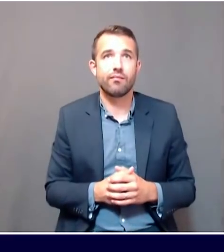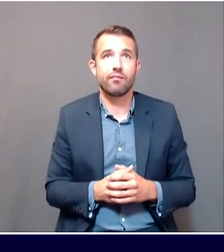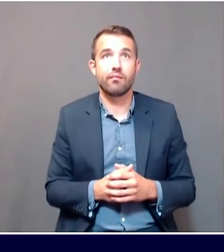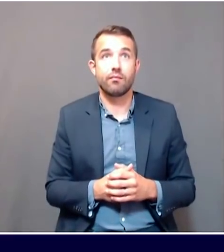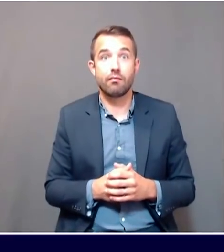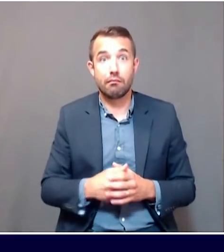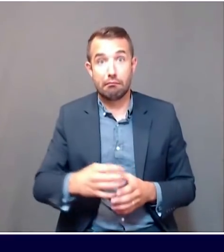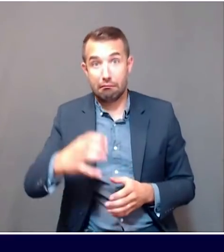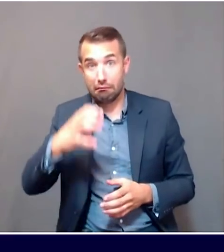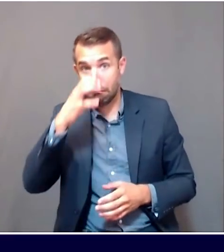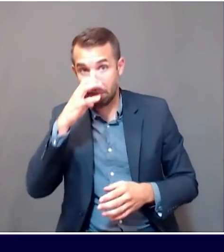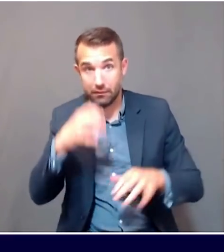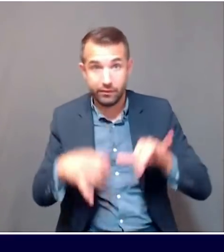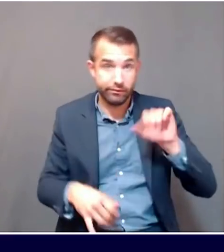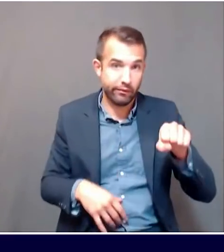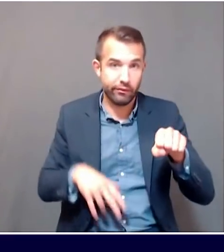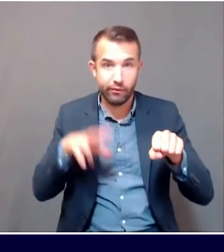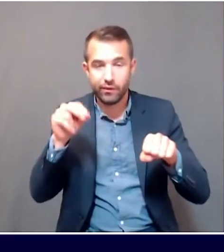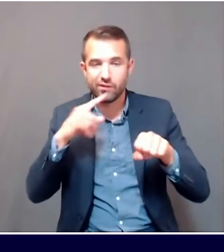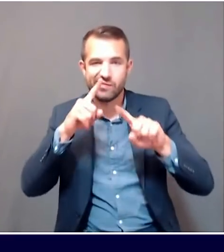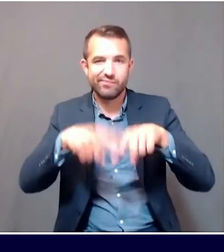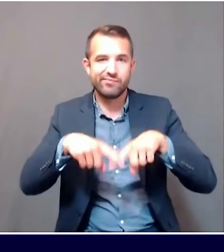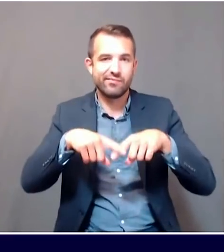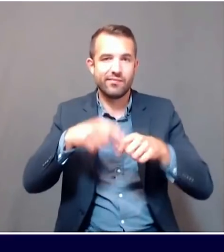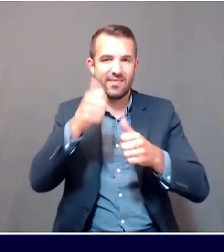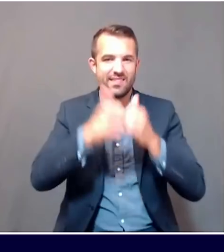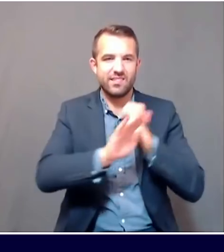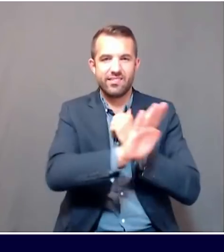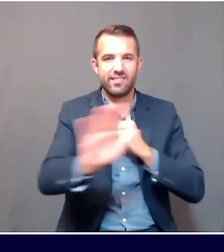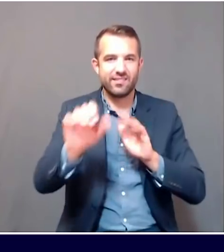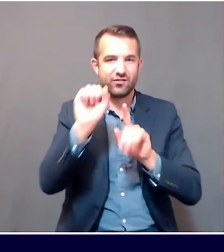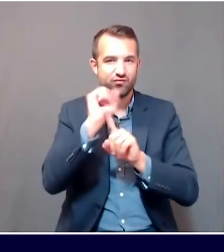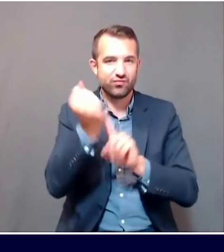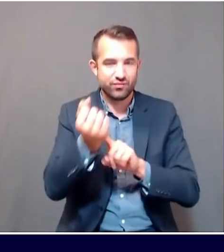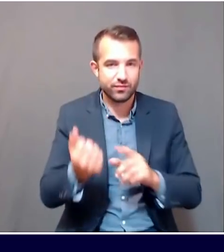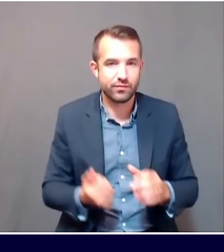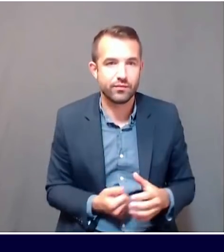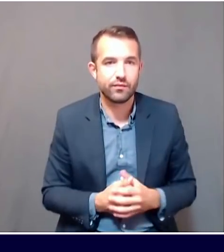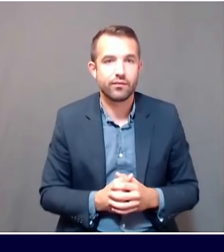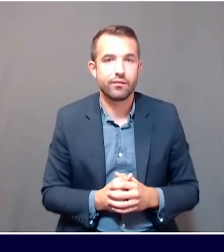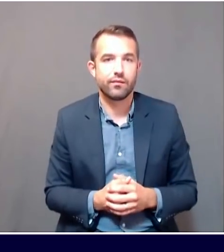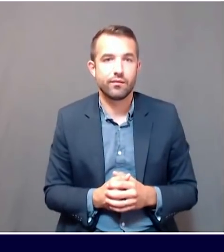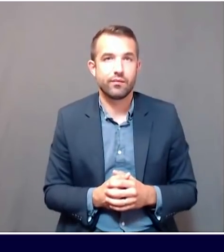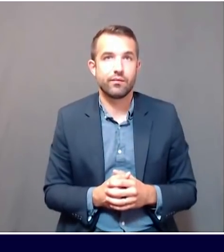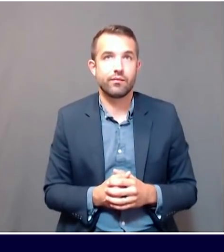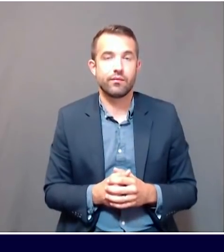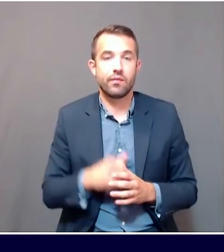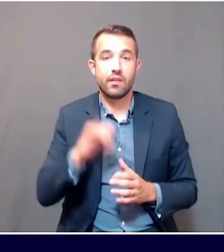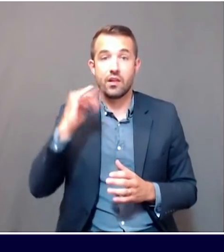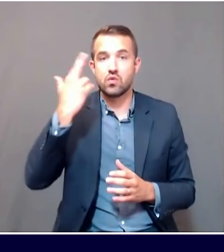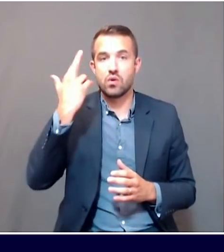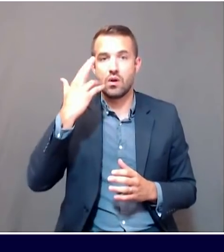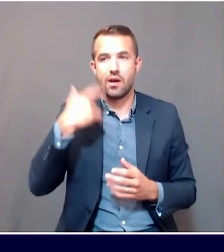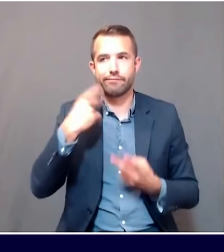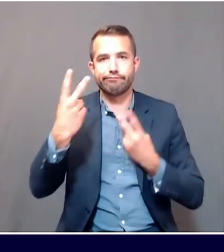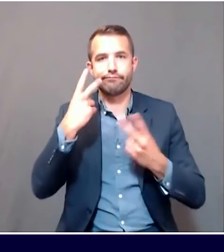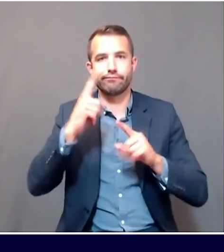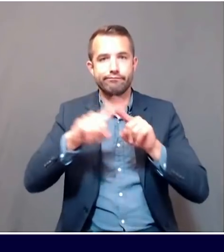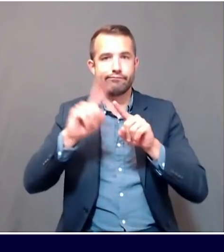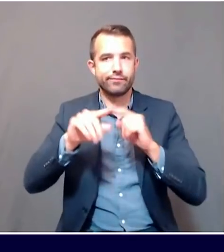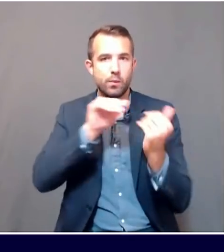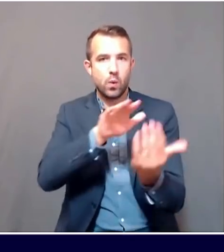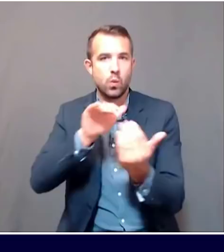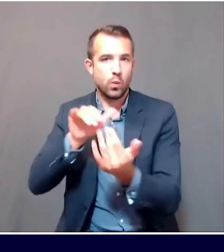this. It does depend on the exact particulars of different restaurants. And I think that's one reason you're seeing different outcomes. In the same way